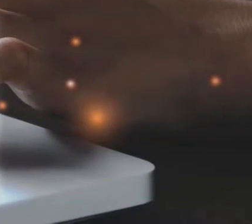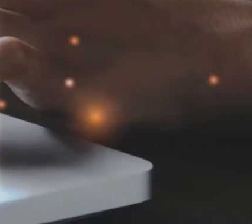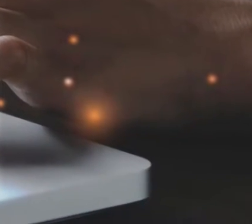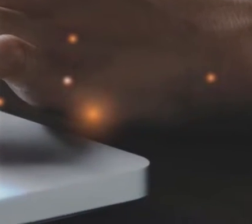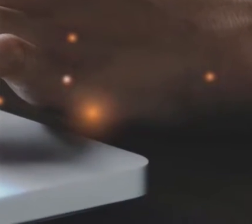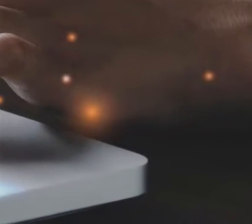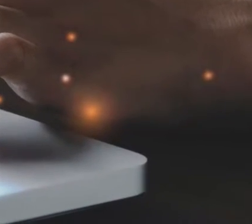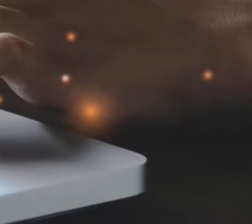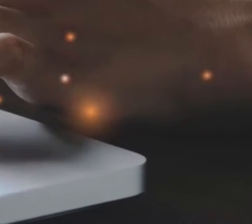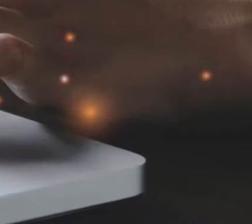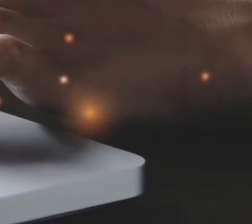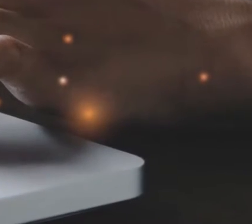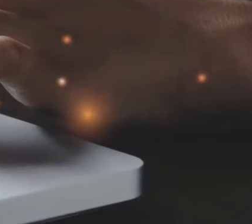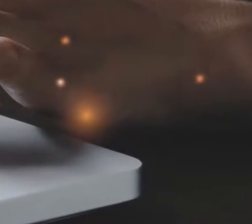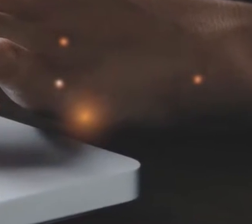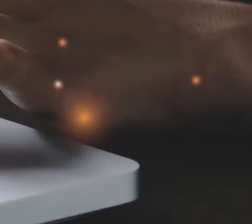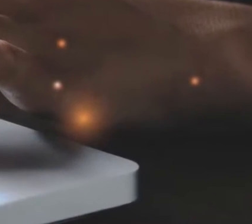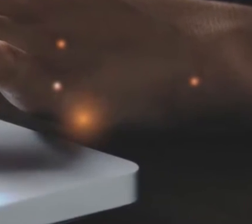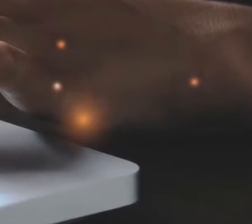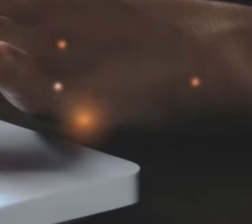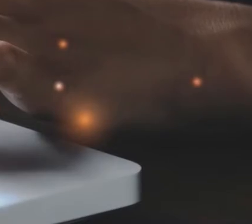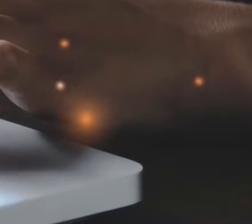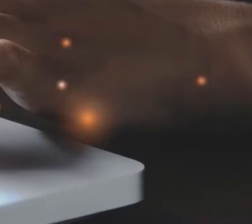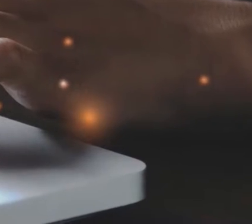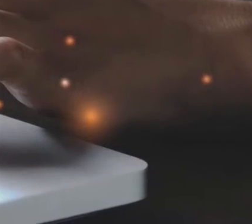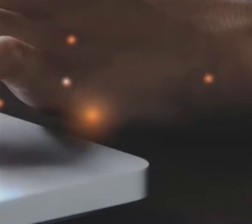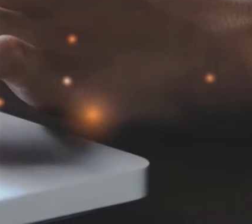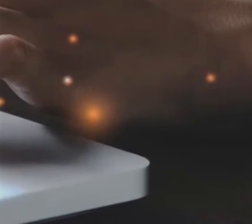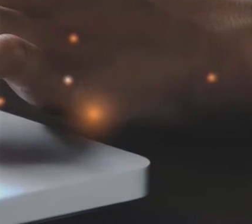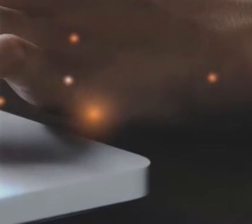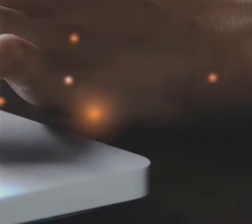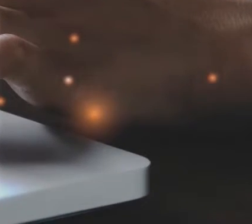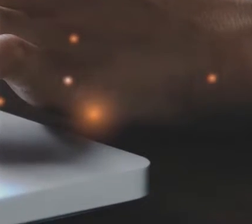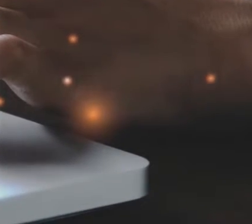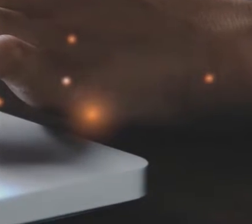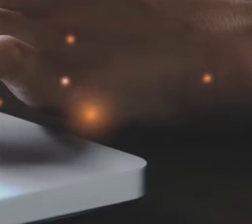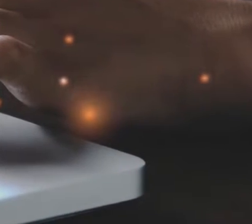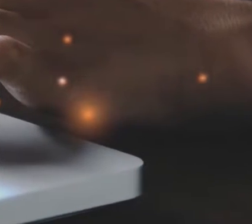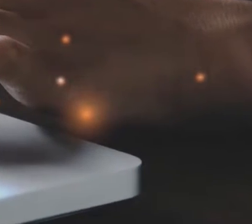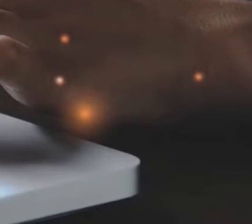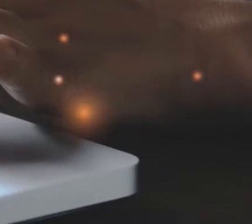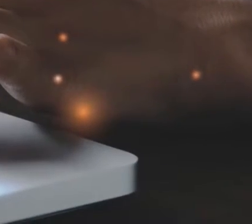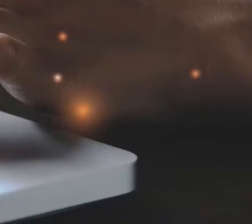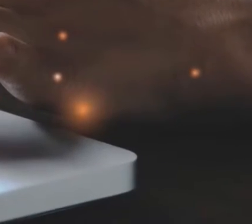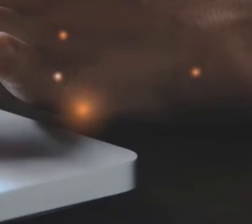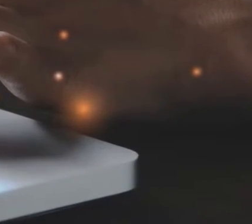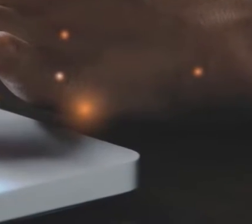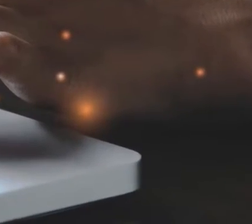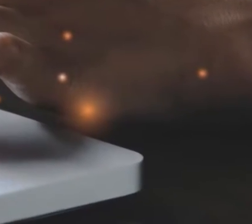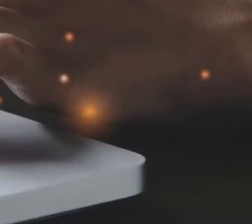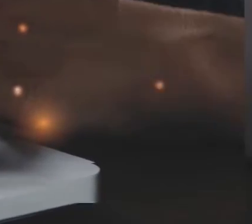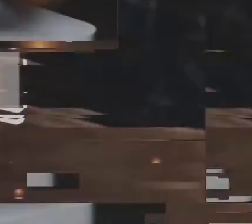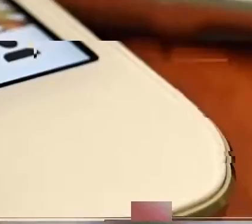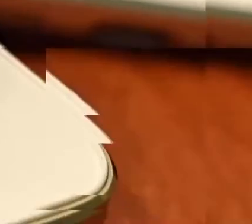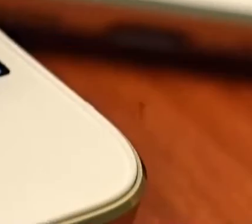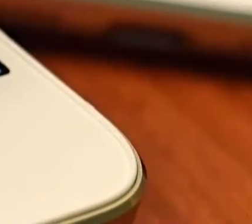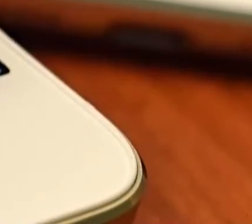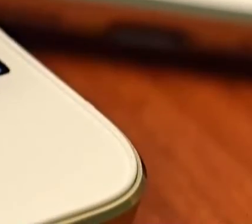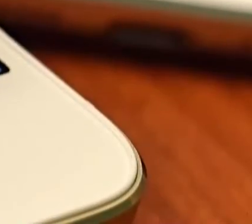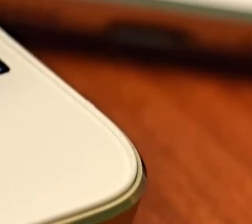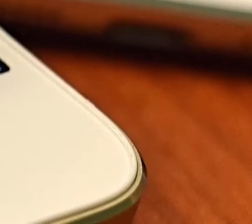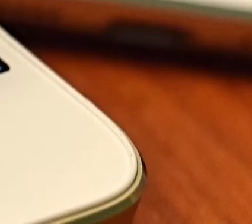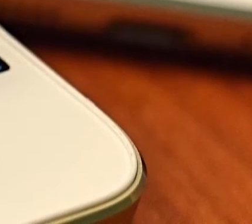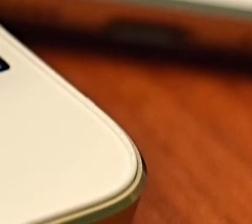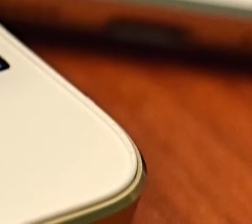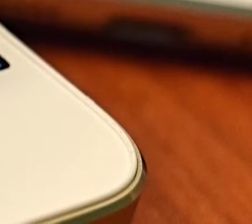to users to increase engagement. This is a very widely used artificial intelligence application in almost all industries.